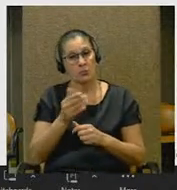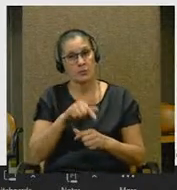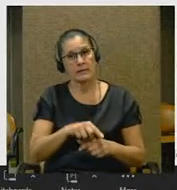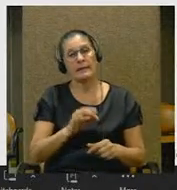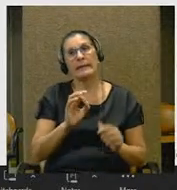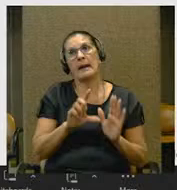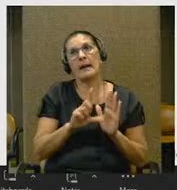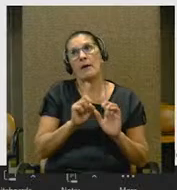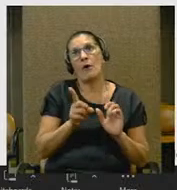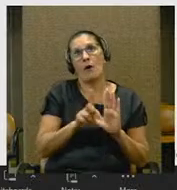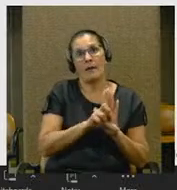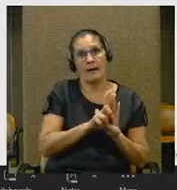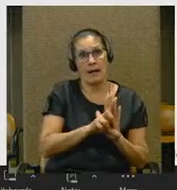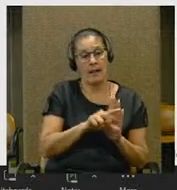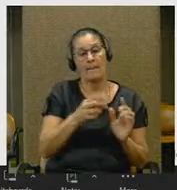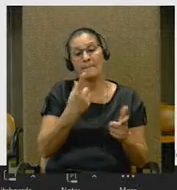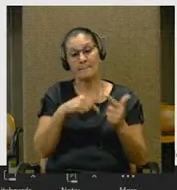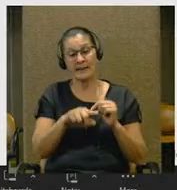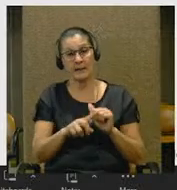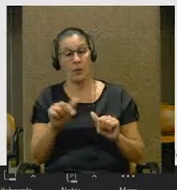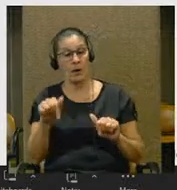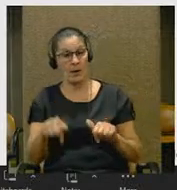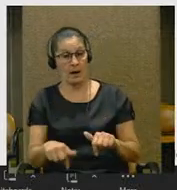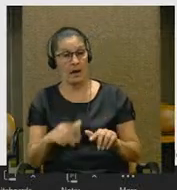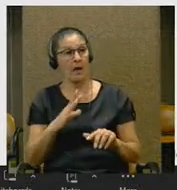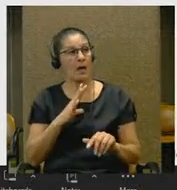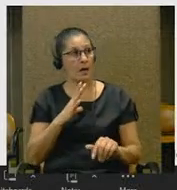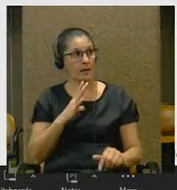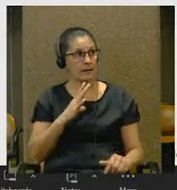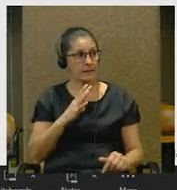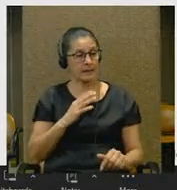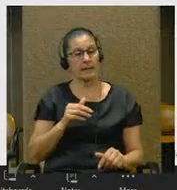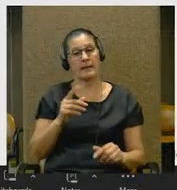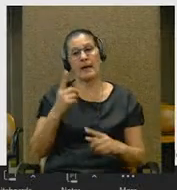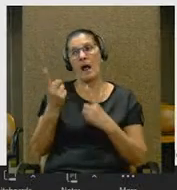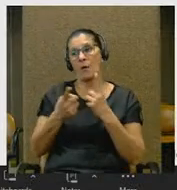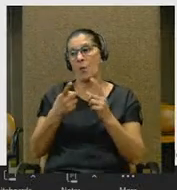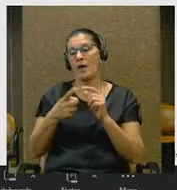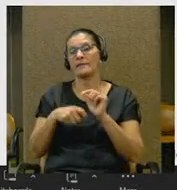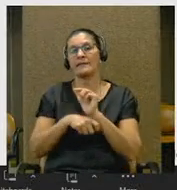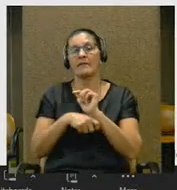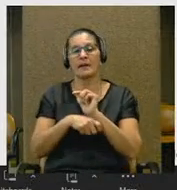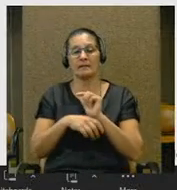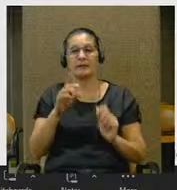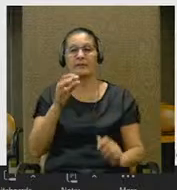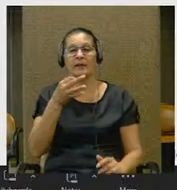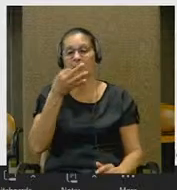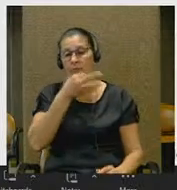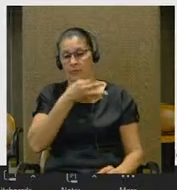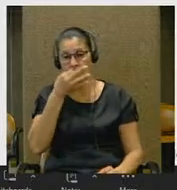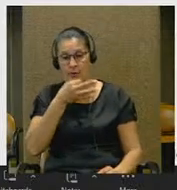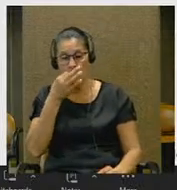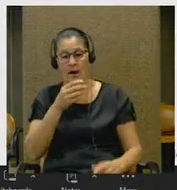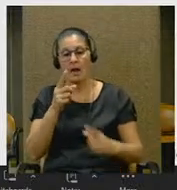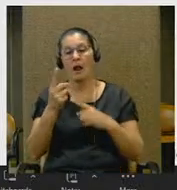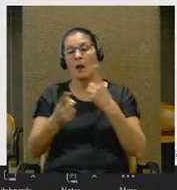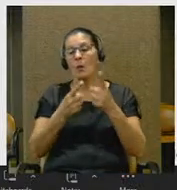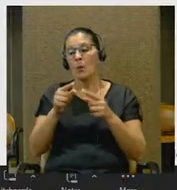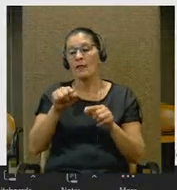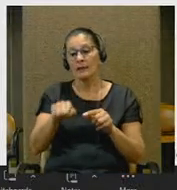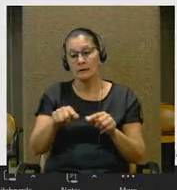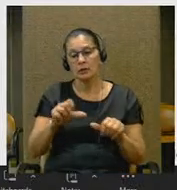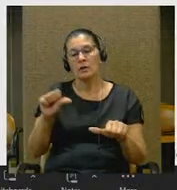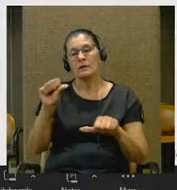drug traffickers are doing, especially in Mexico. So it's important to understand some of this is produced in legitimate pharmaceutical